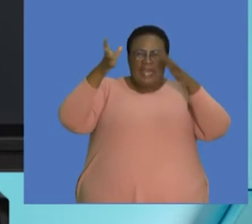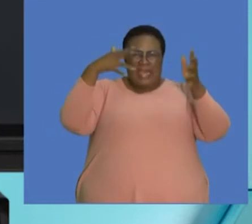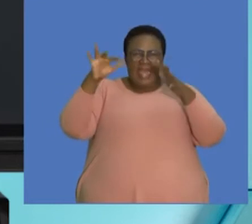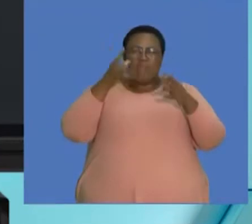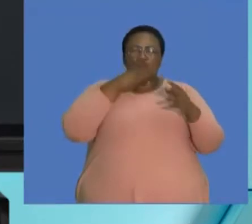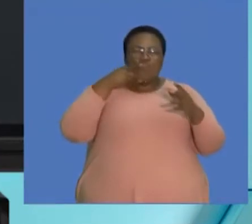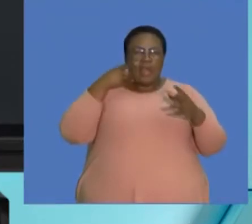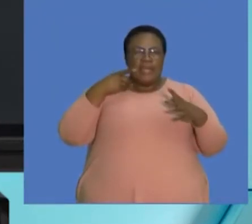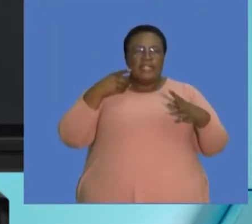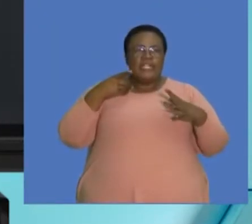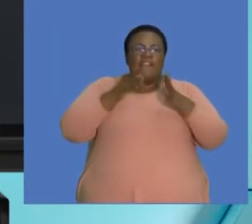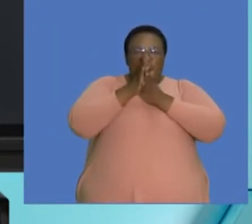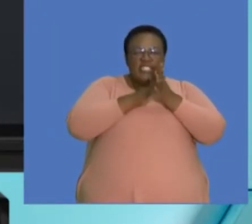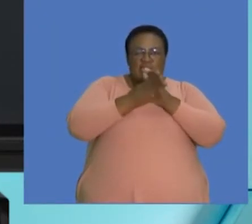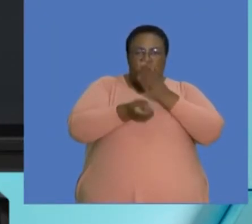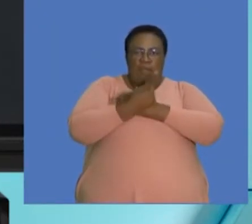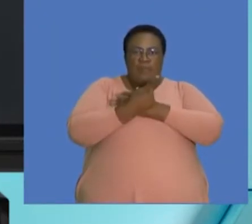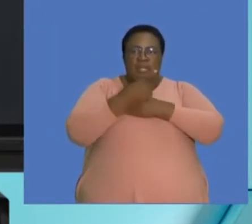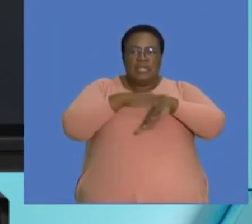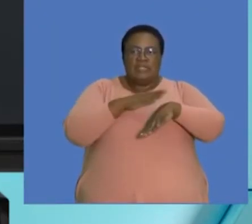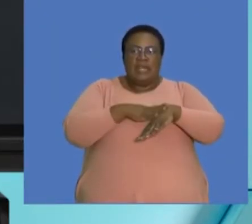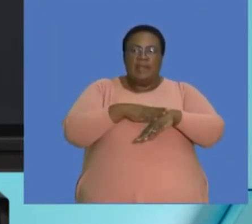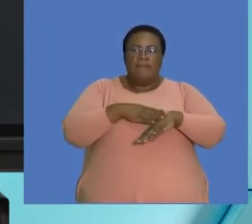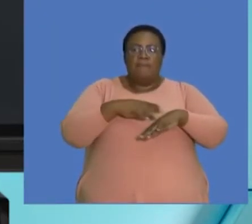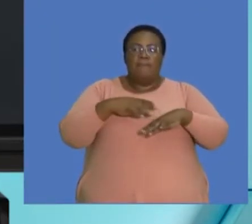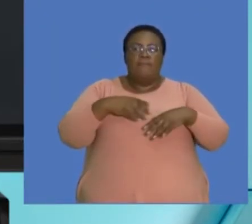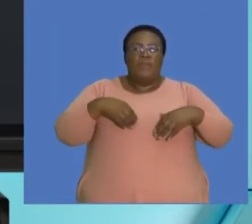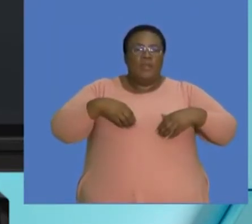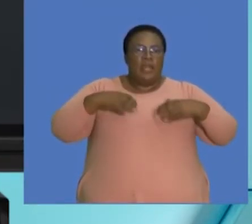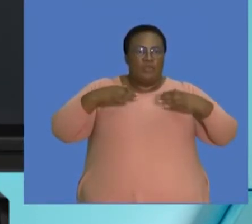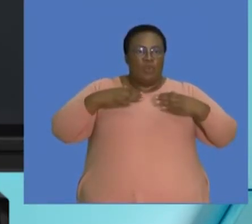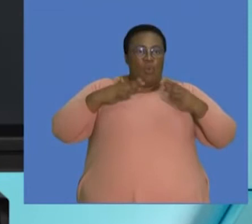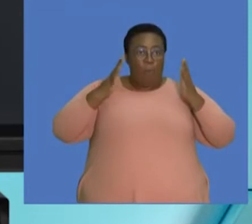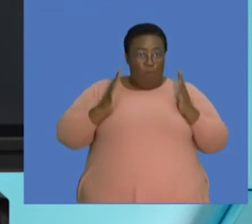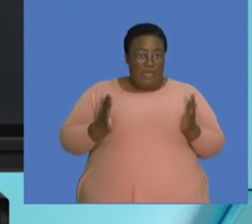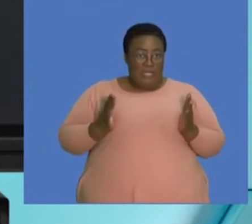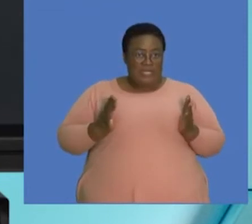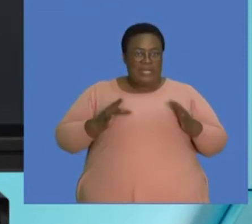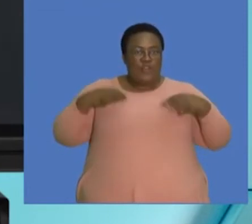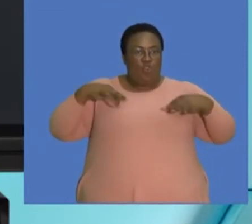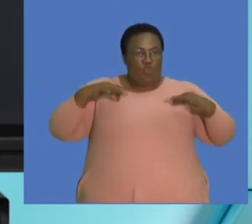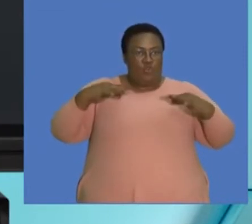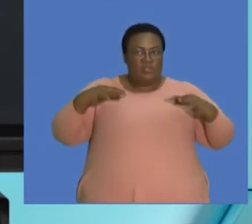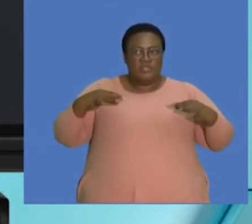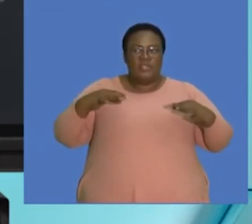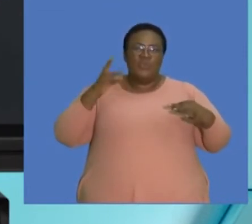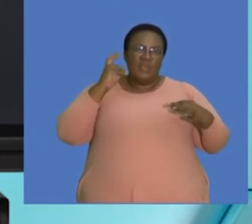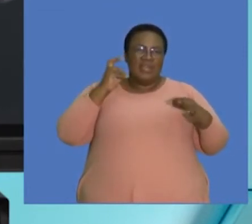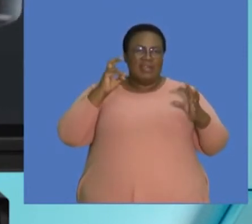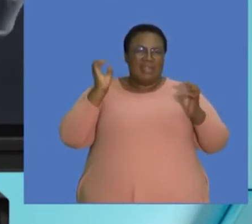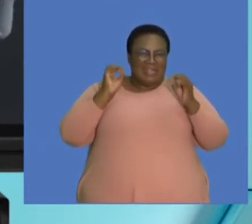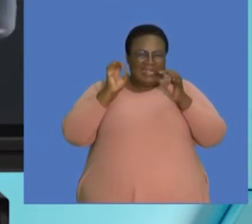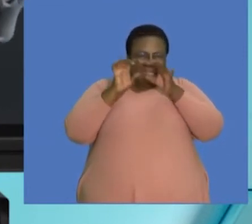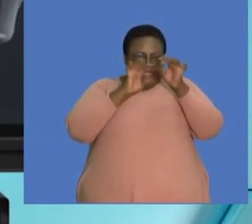dry, there's a friction that happens which occurs between the surface of your body and the clothes, and then you hear